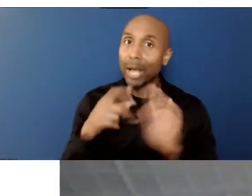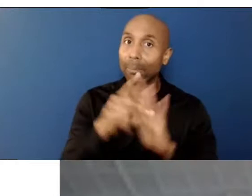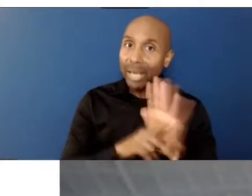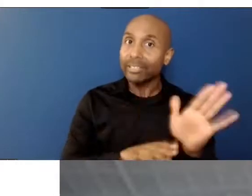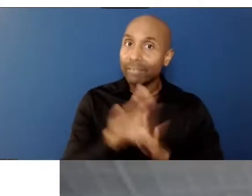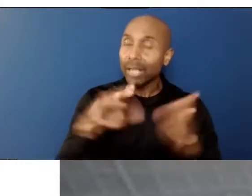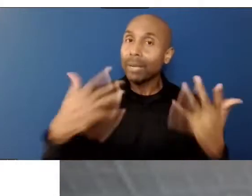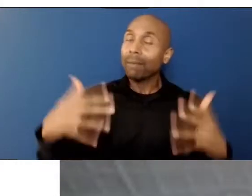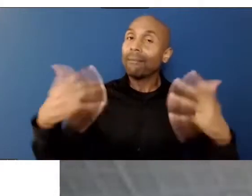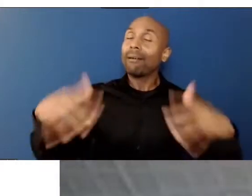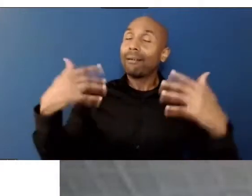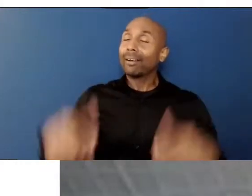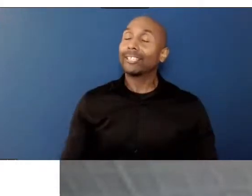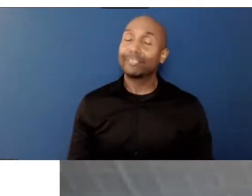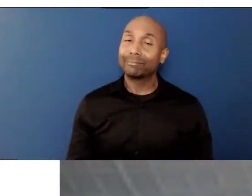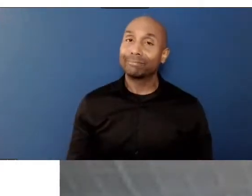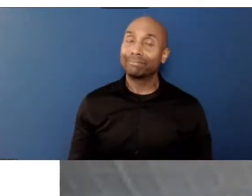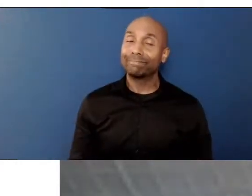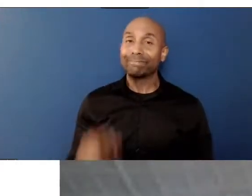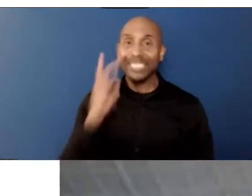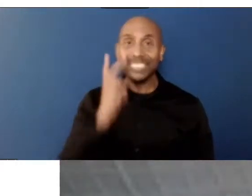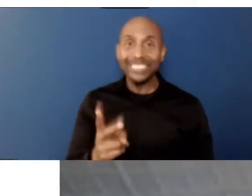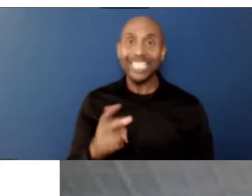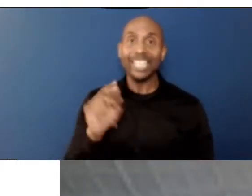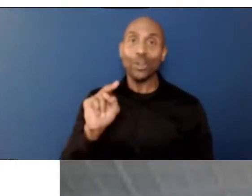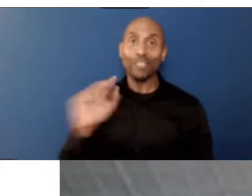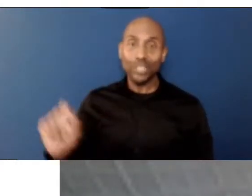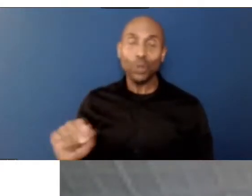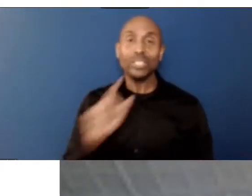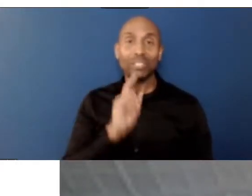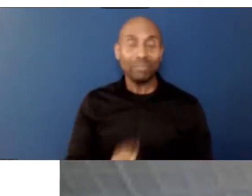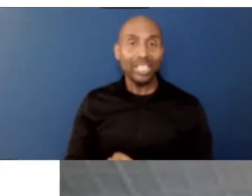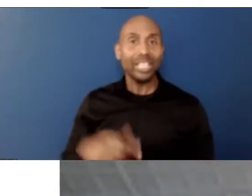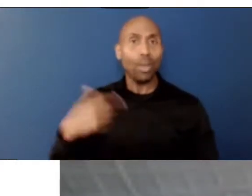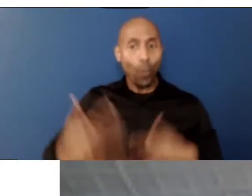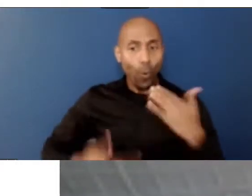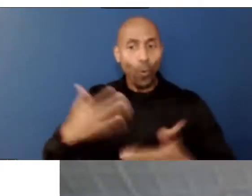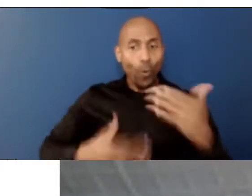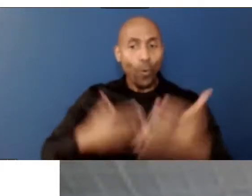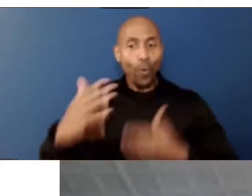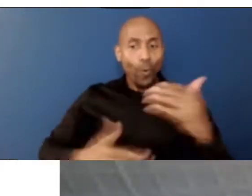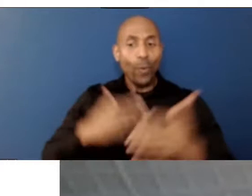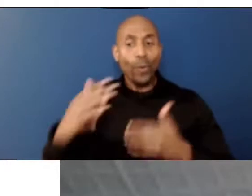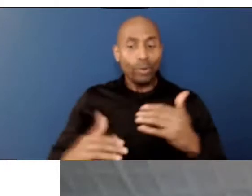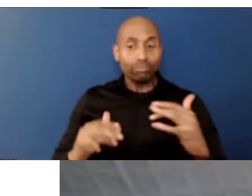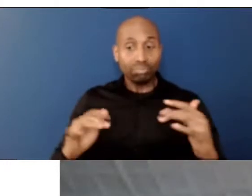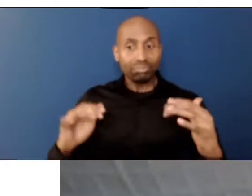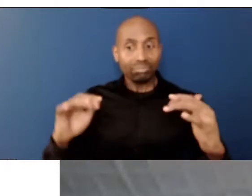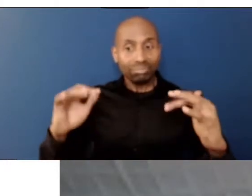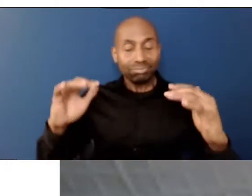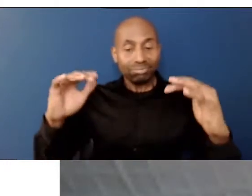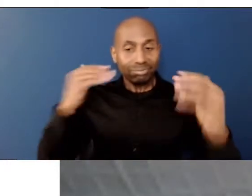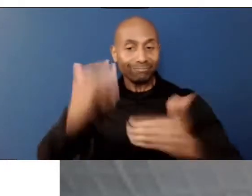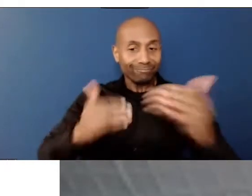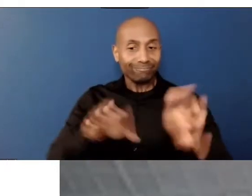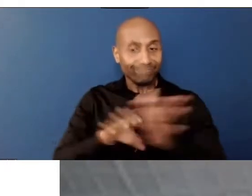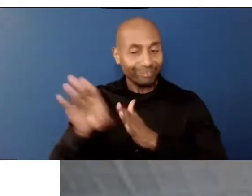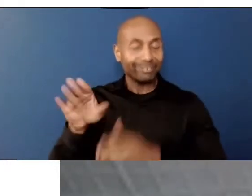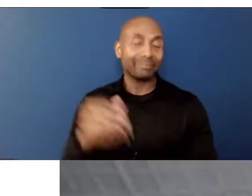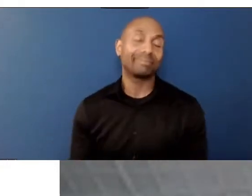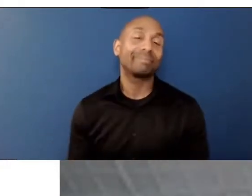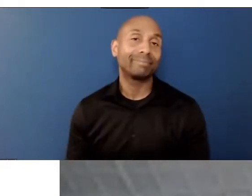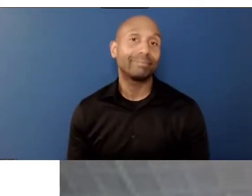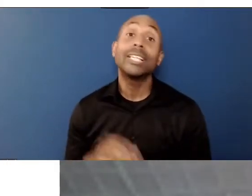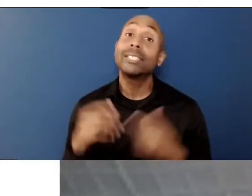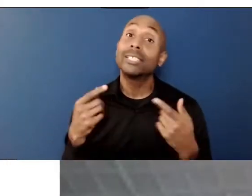seeing our province come together in yet another challenging time. But we're coming together to keep things moving